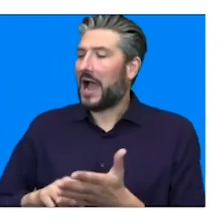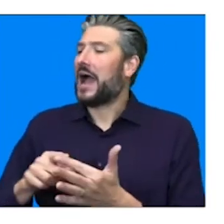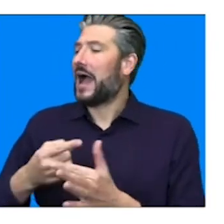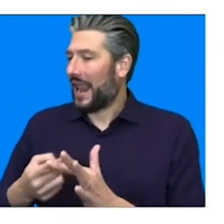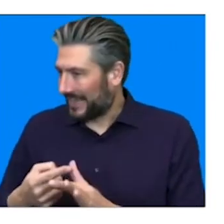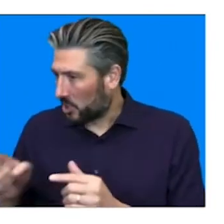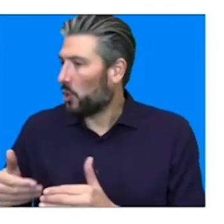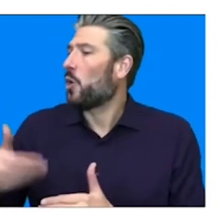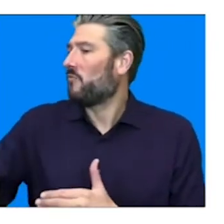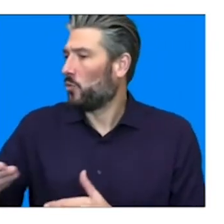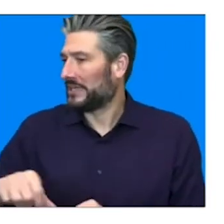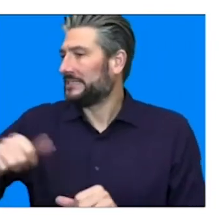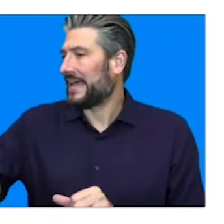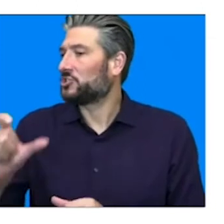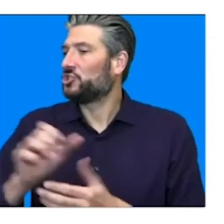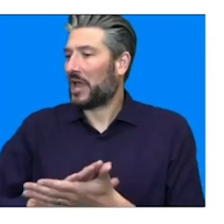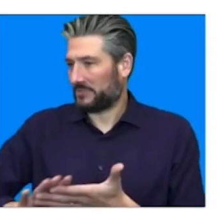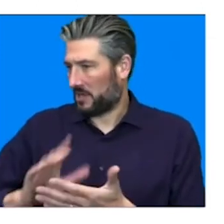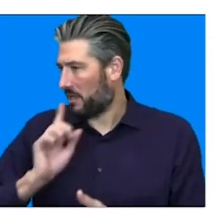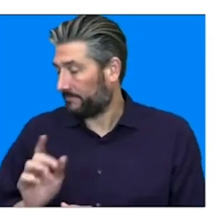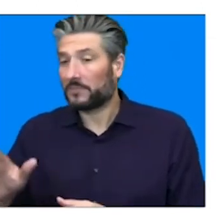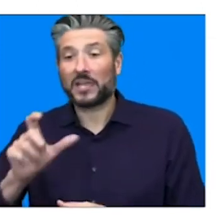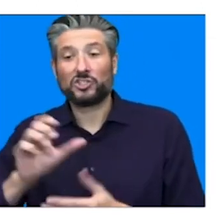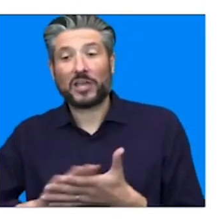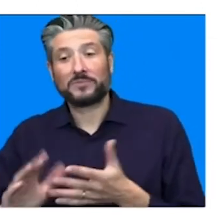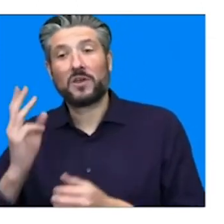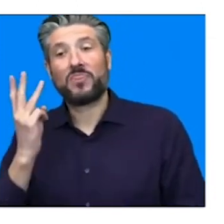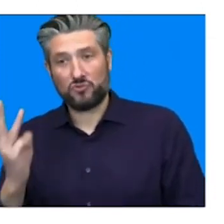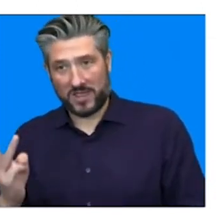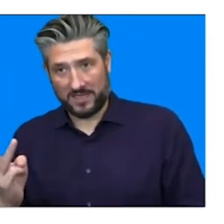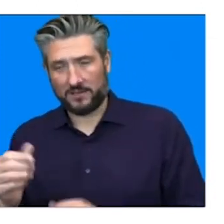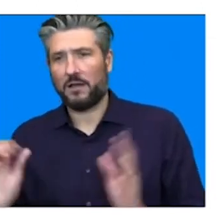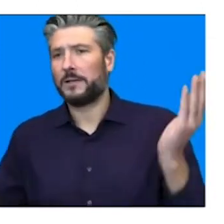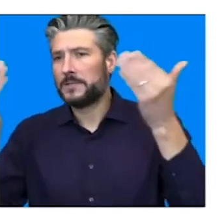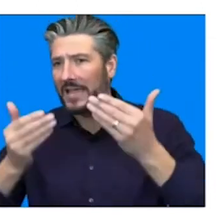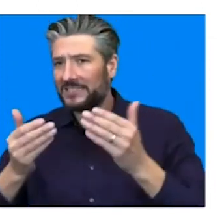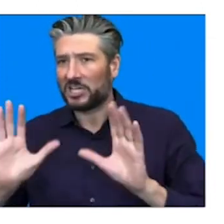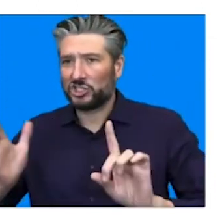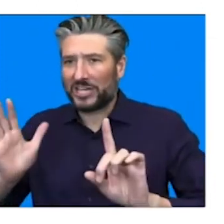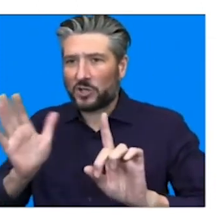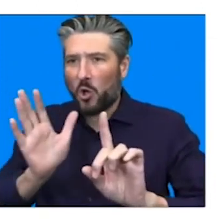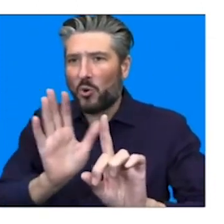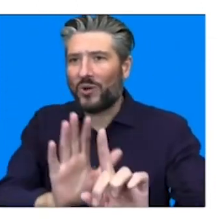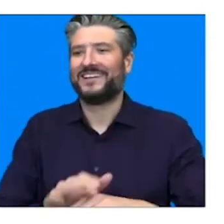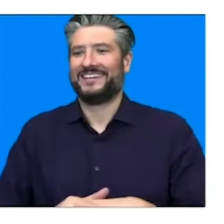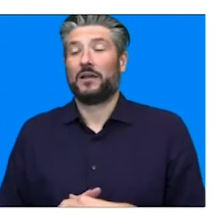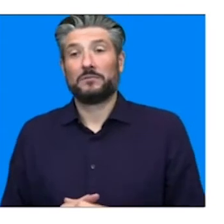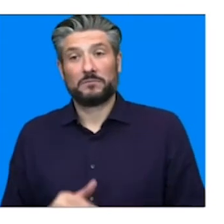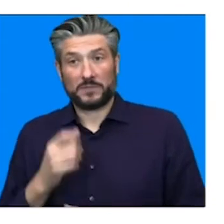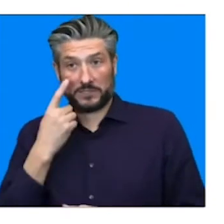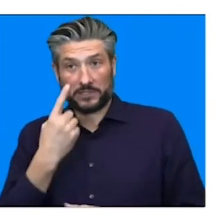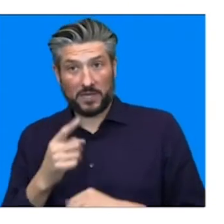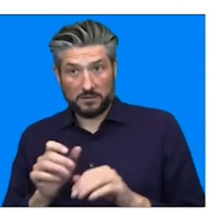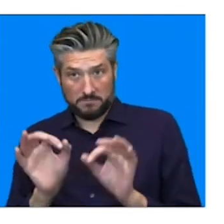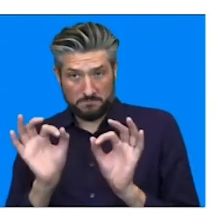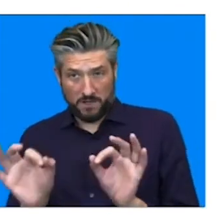a chapter. Chapter 3. The Night Shadows. So that's perfectly good for reading